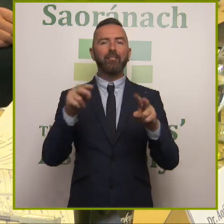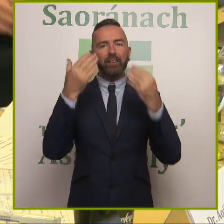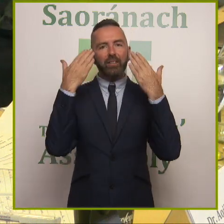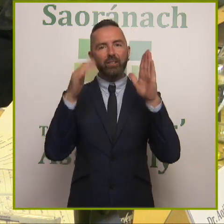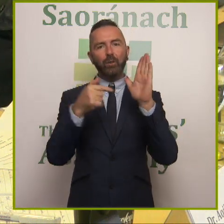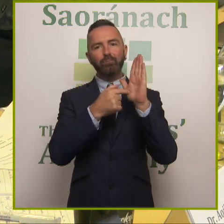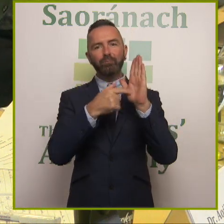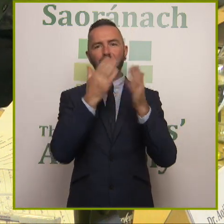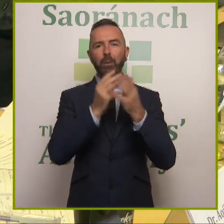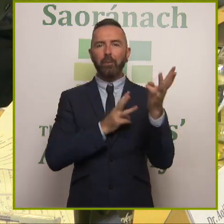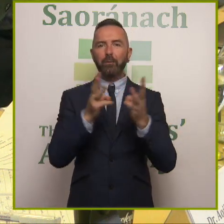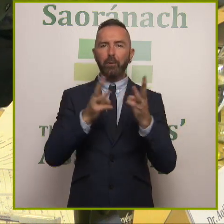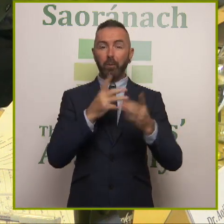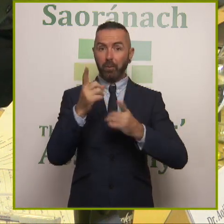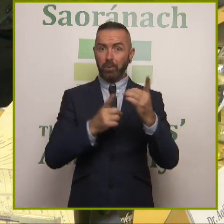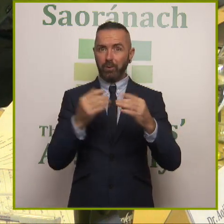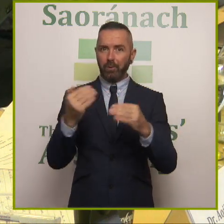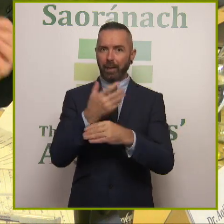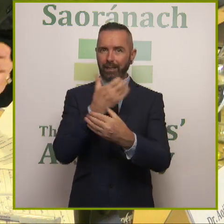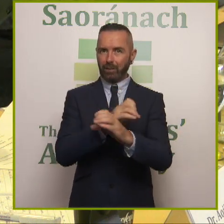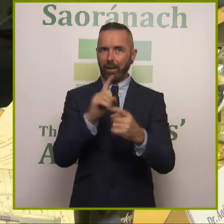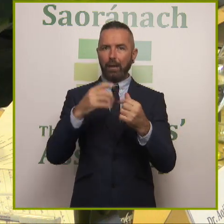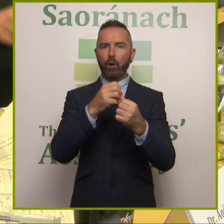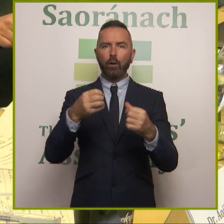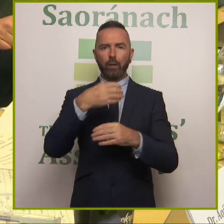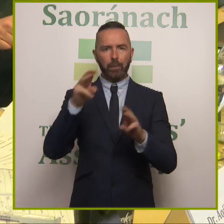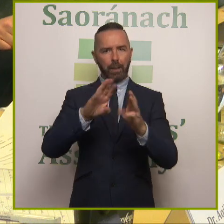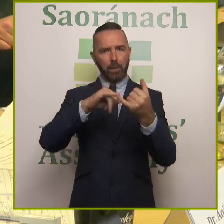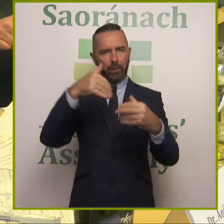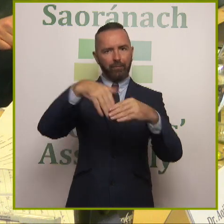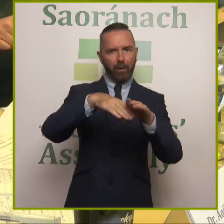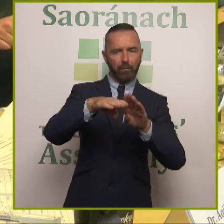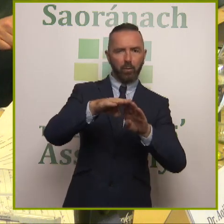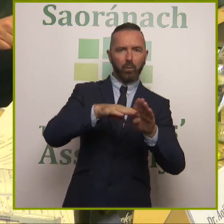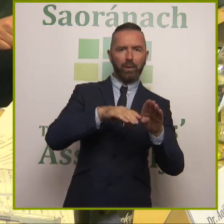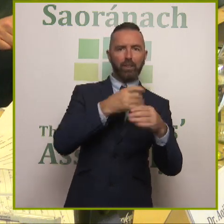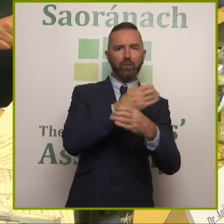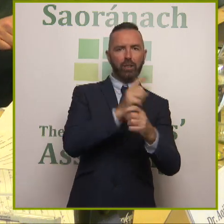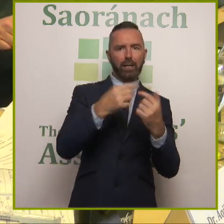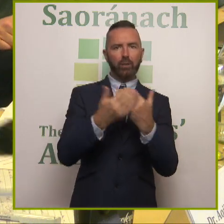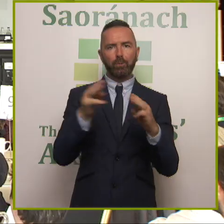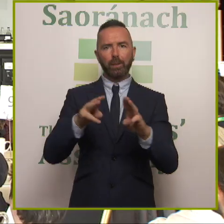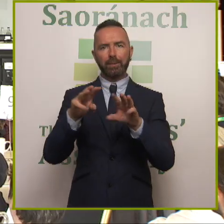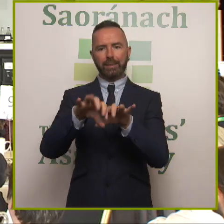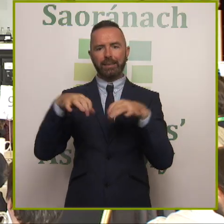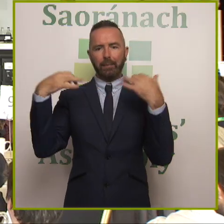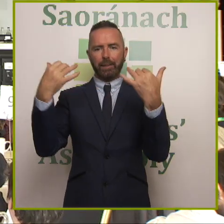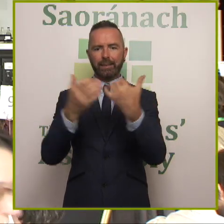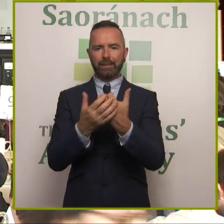some of the work that was going on and the other faces that were involved with the Children and Young People's Assembly.